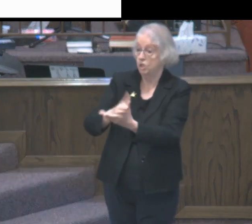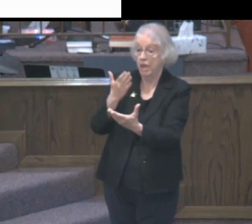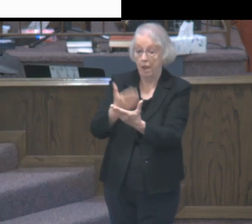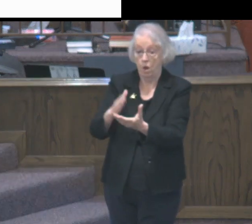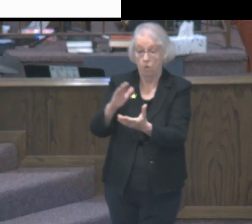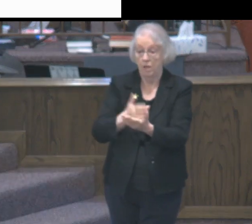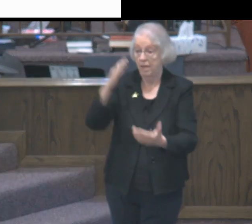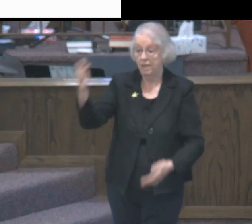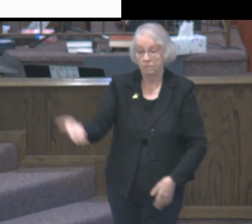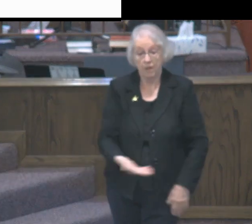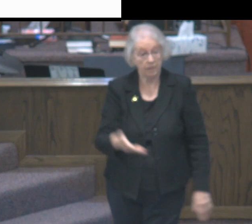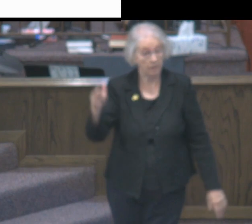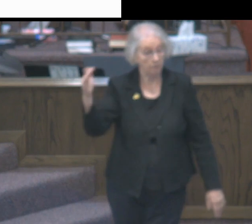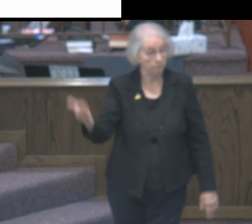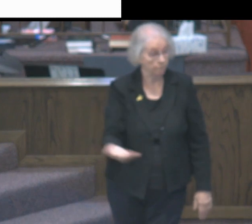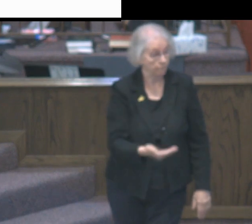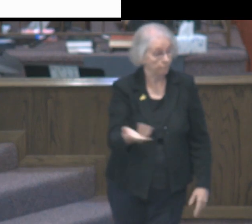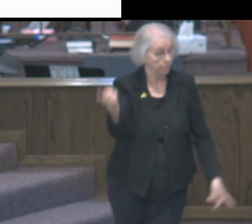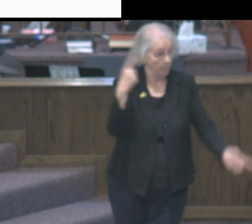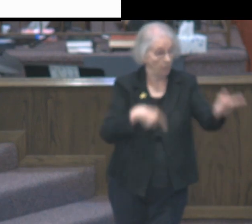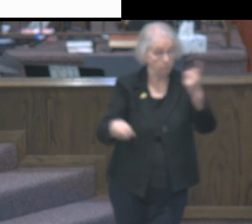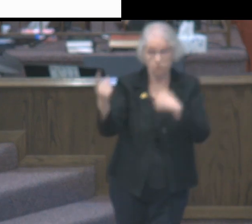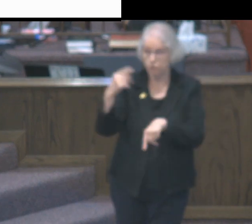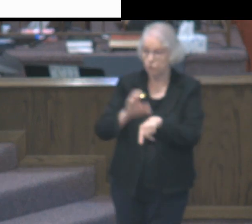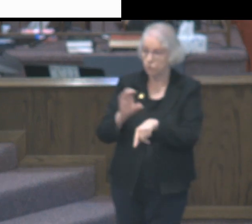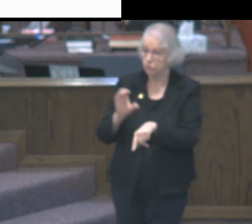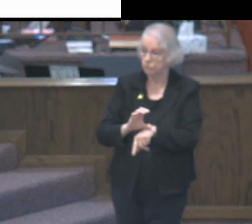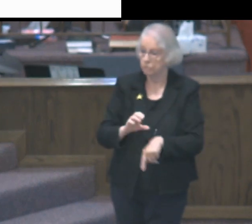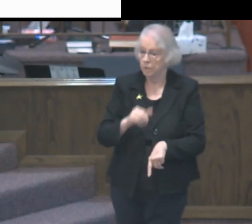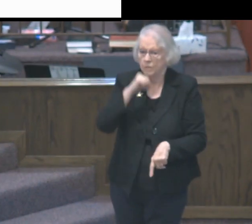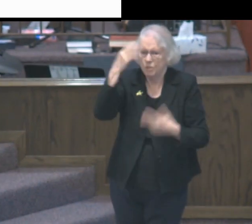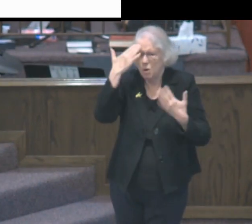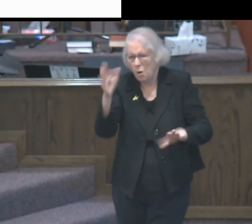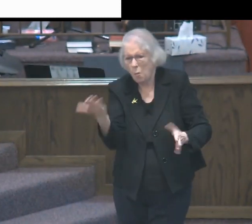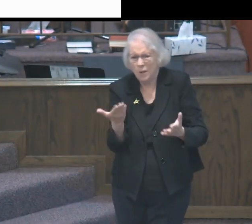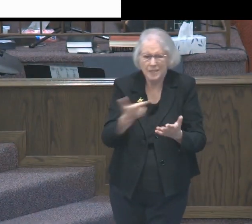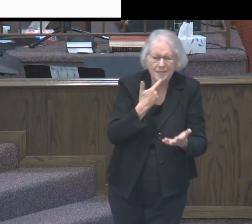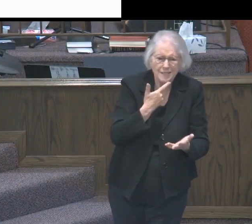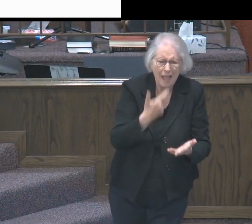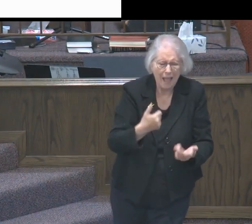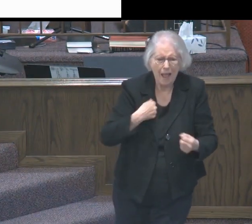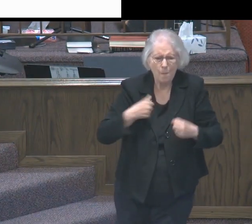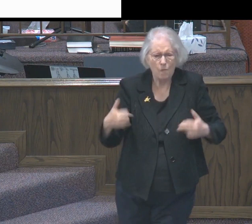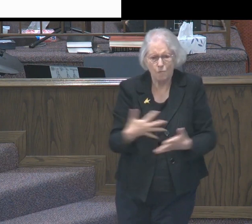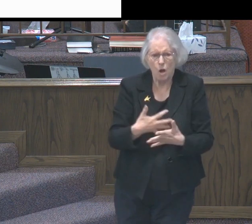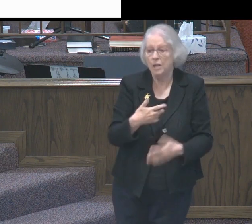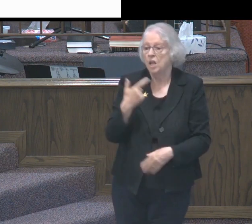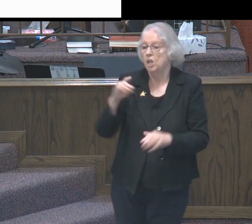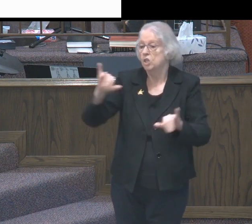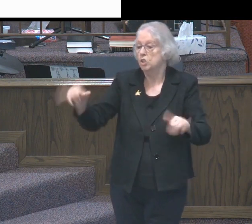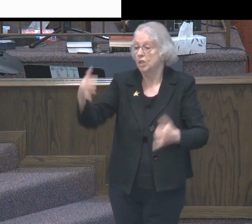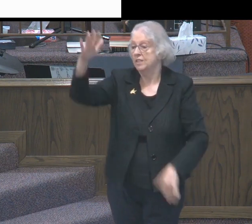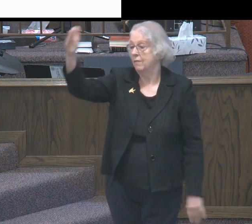it is. The final authority for your life to be honored, obeyed,